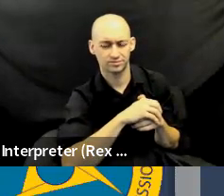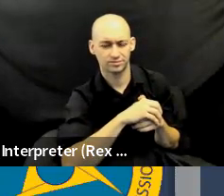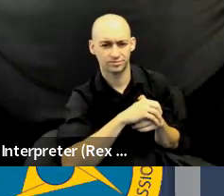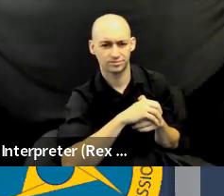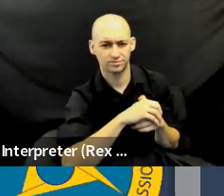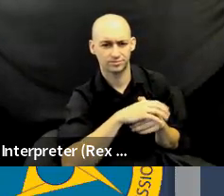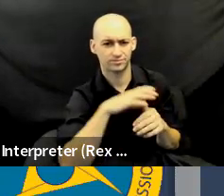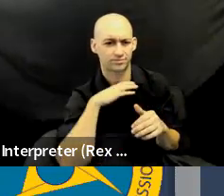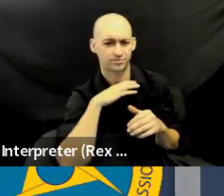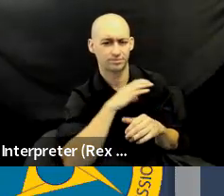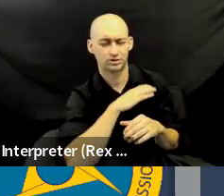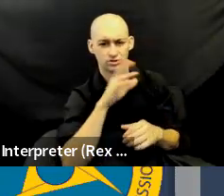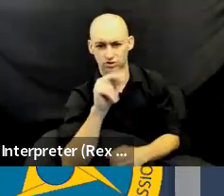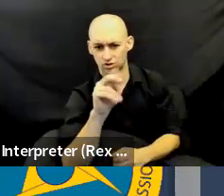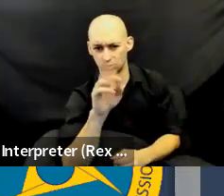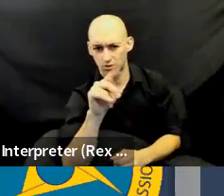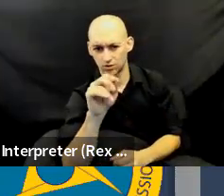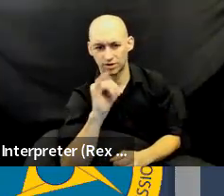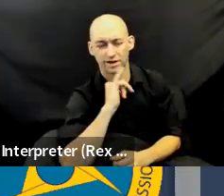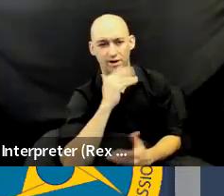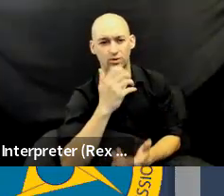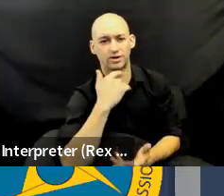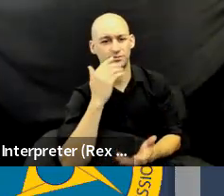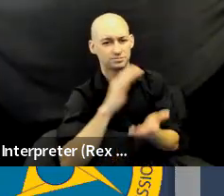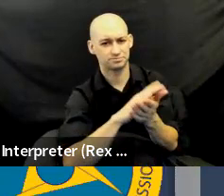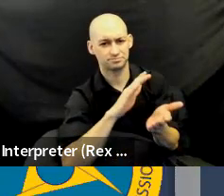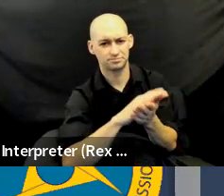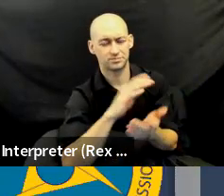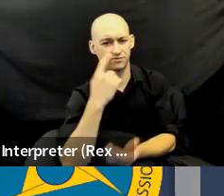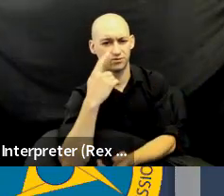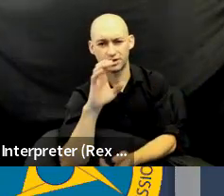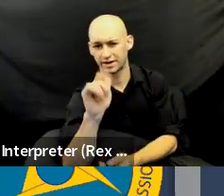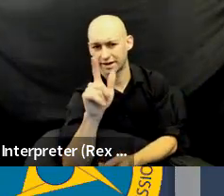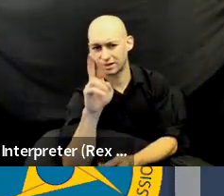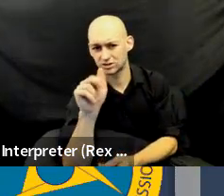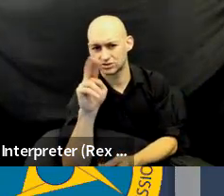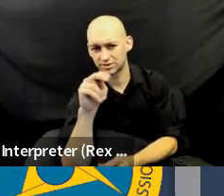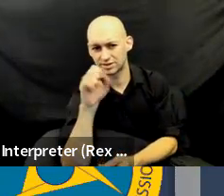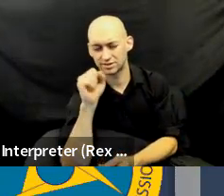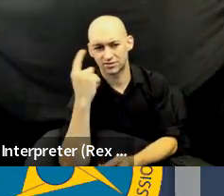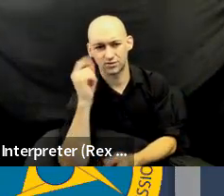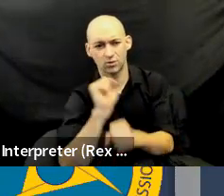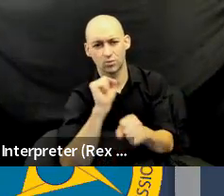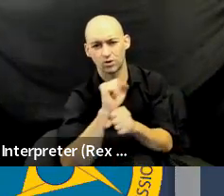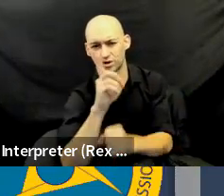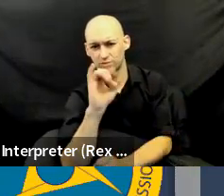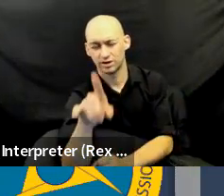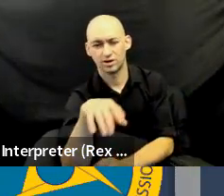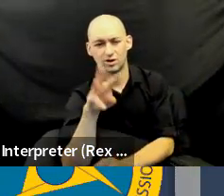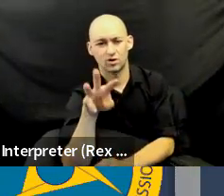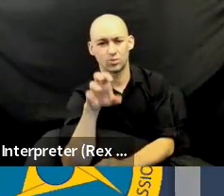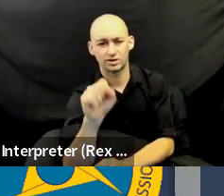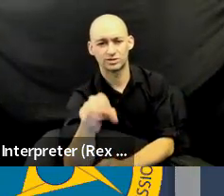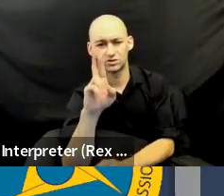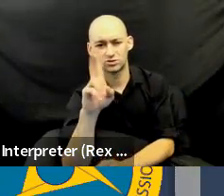Commissioner Norton? Yes, I just wanted to commend Caltrans on the work that you did with Wes Ruderman and